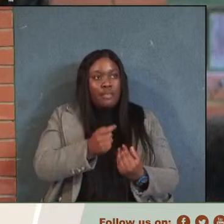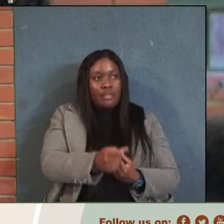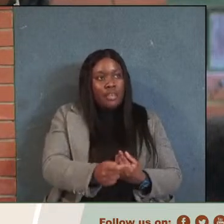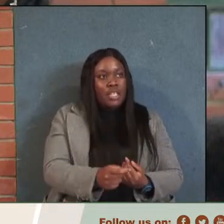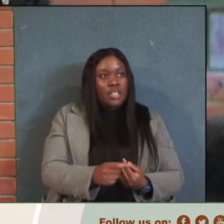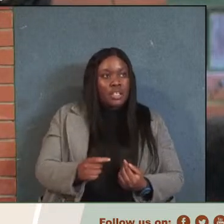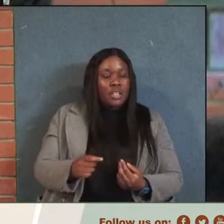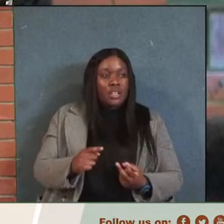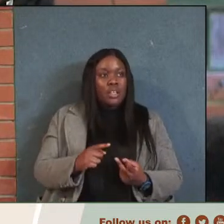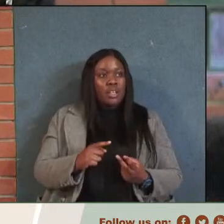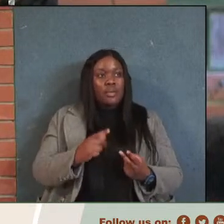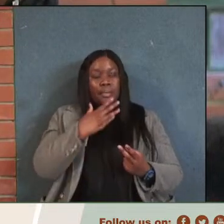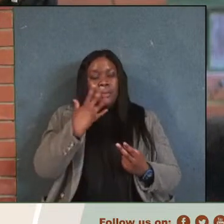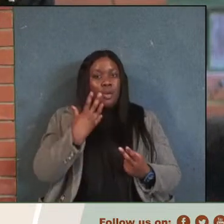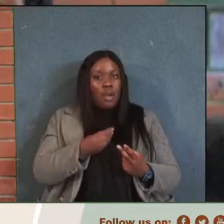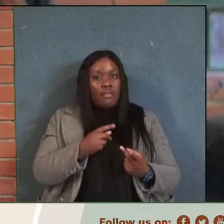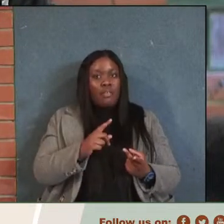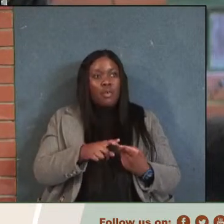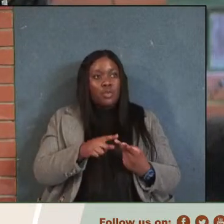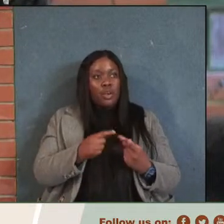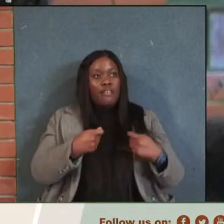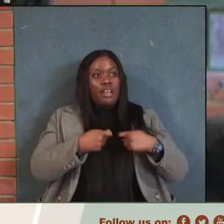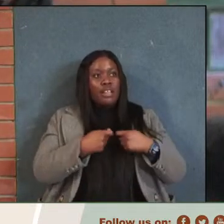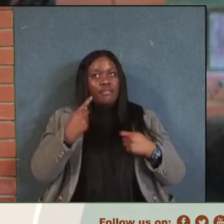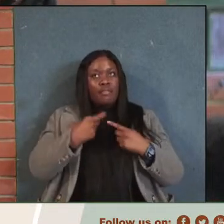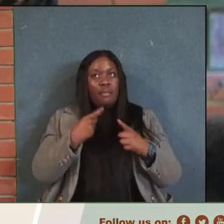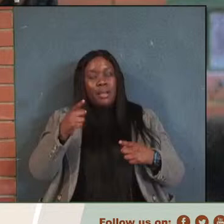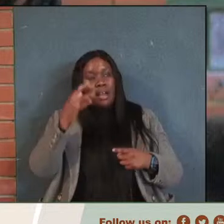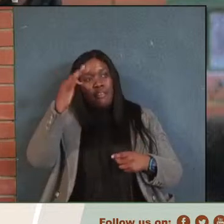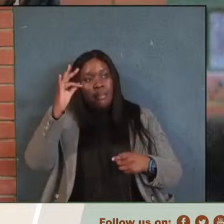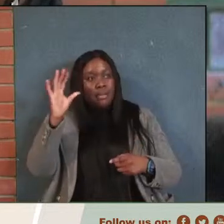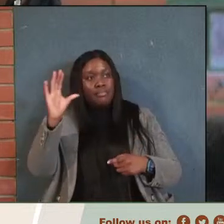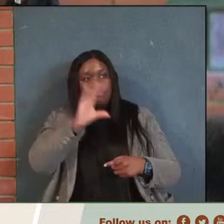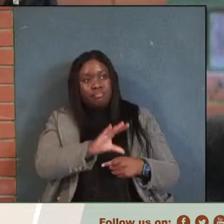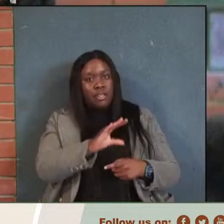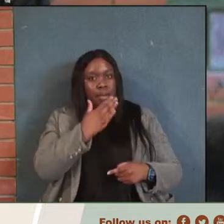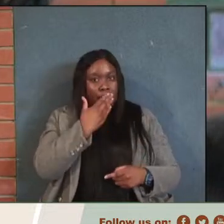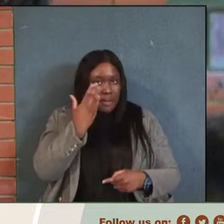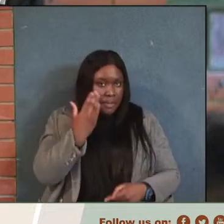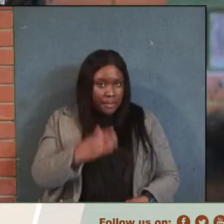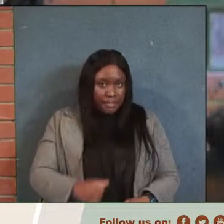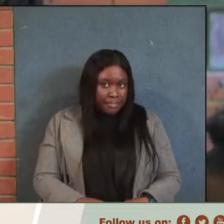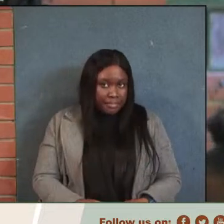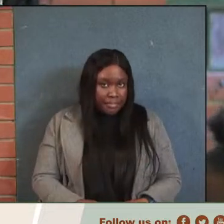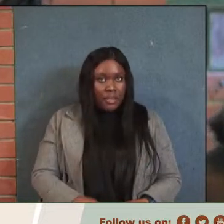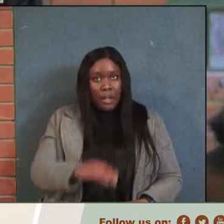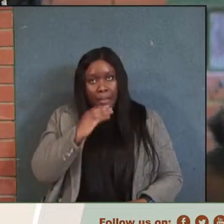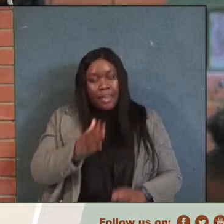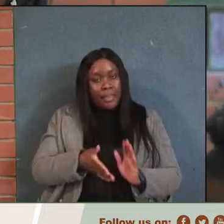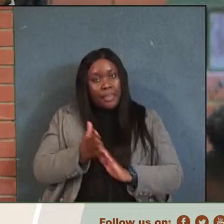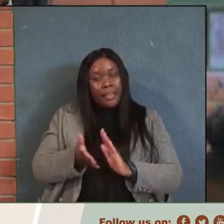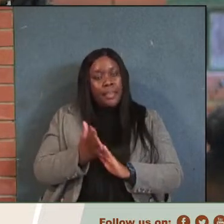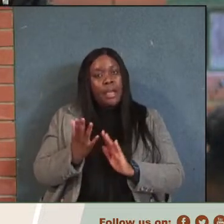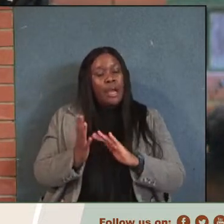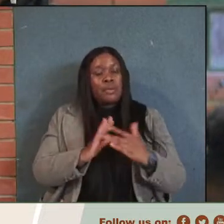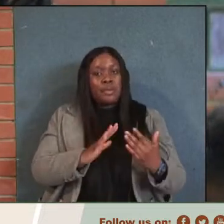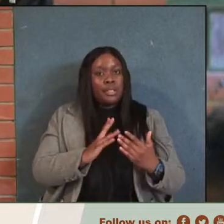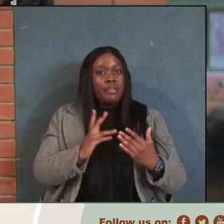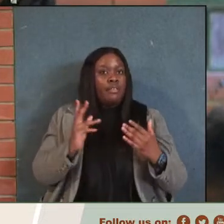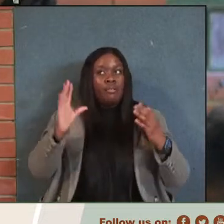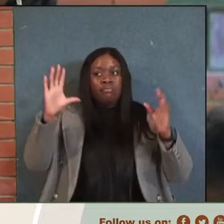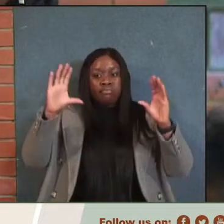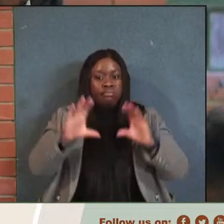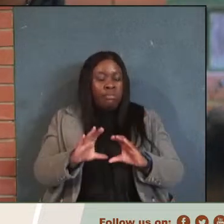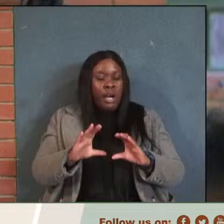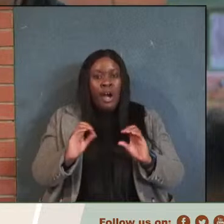parents, and they also don't receive funds from the government. So how is that school going to operate if they do not have any funds coming